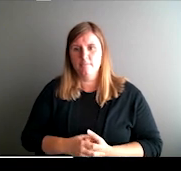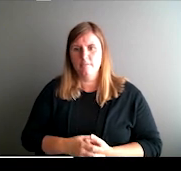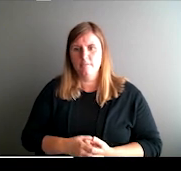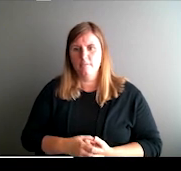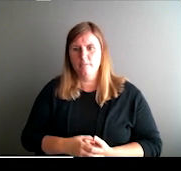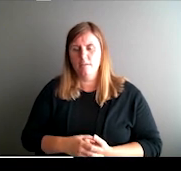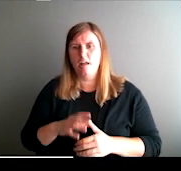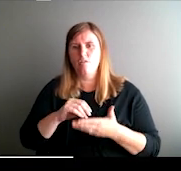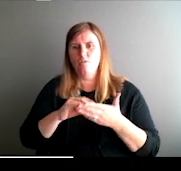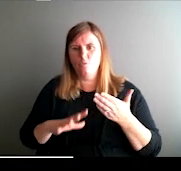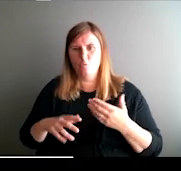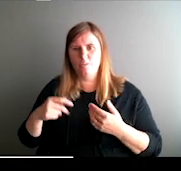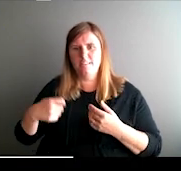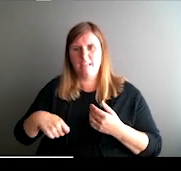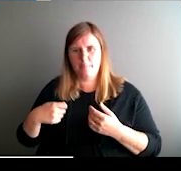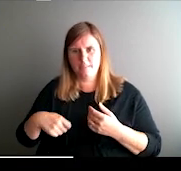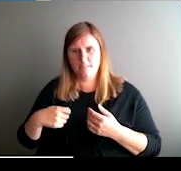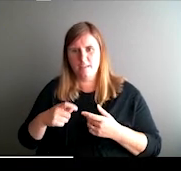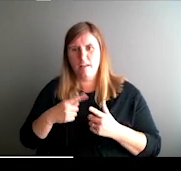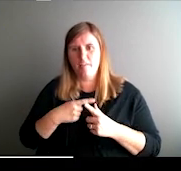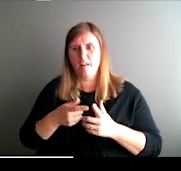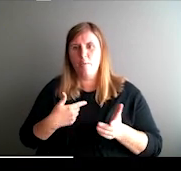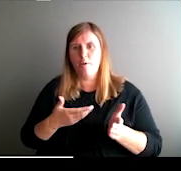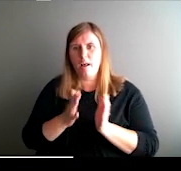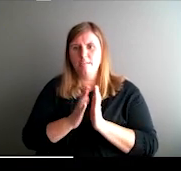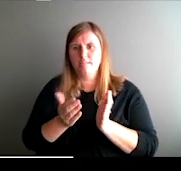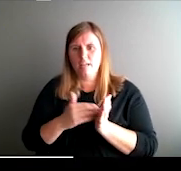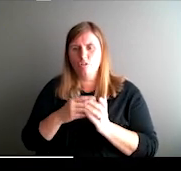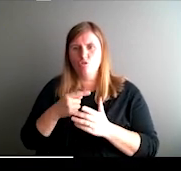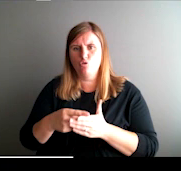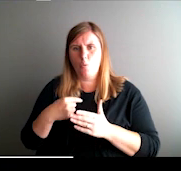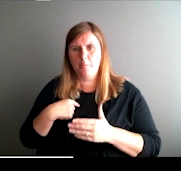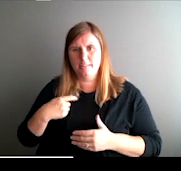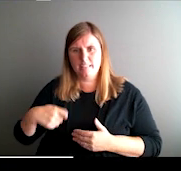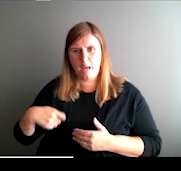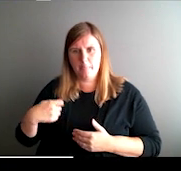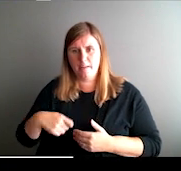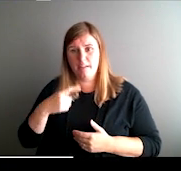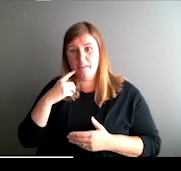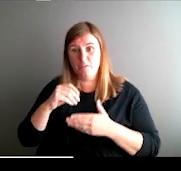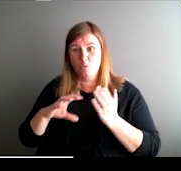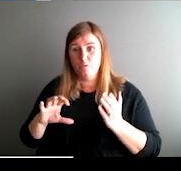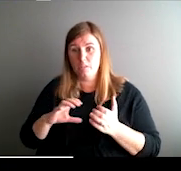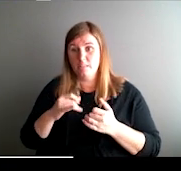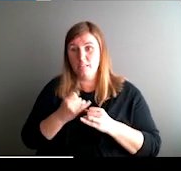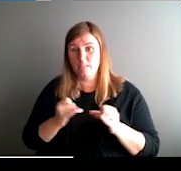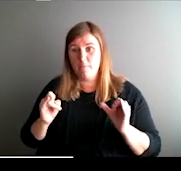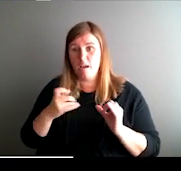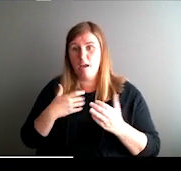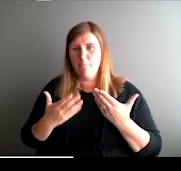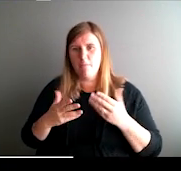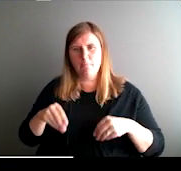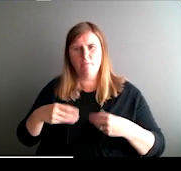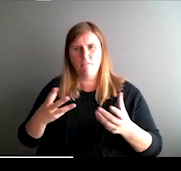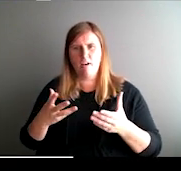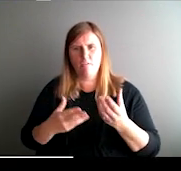And the student taps. I would then ask again, show me tapping. And if the student does it independently, I may provide some reinforcement at